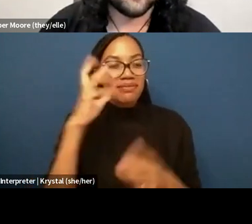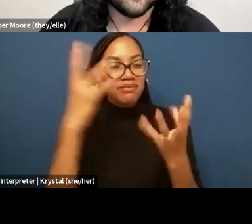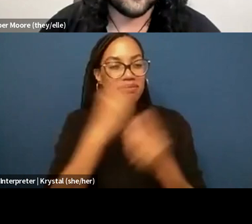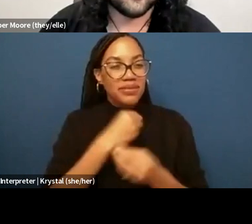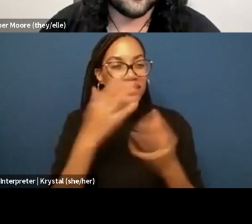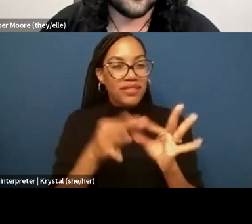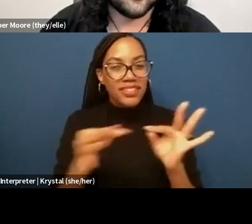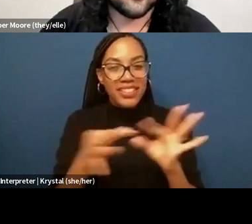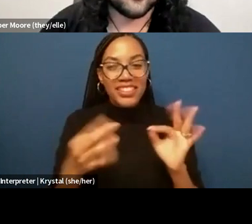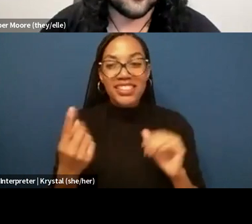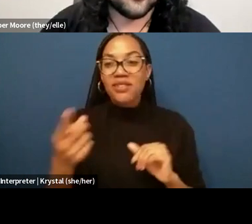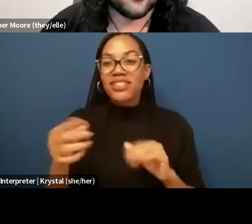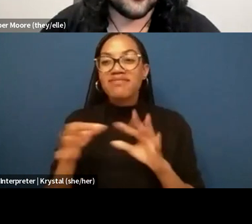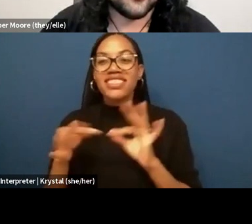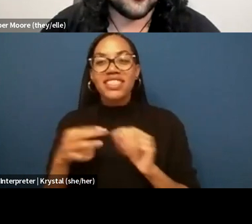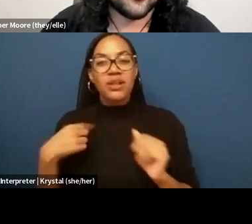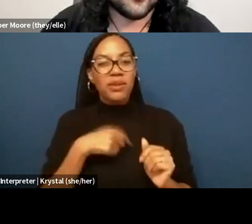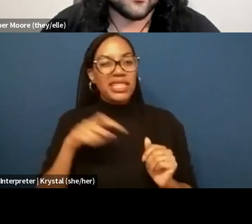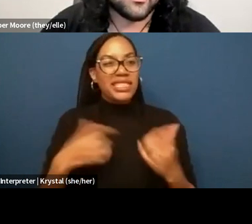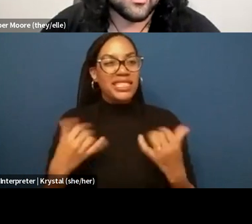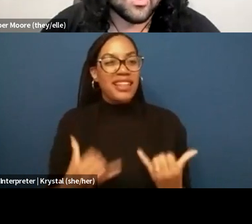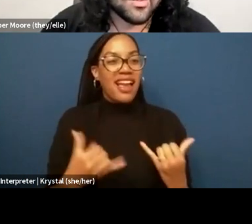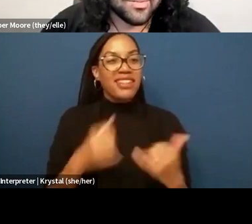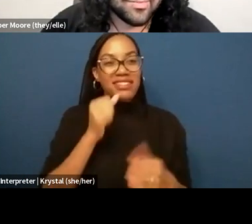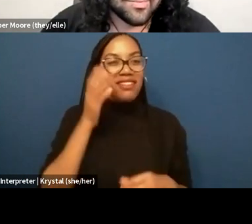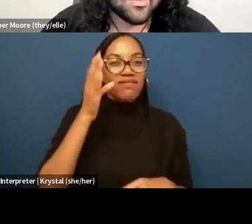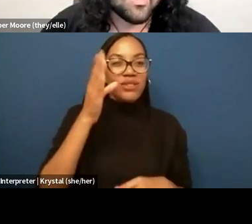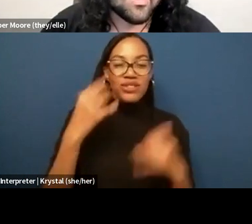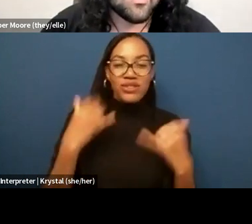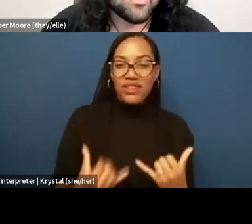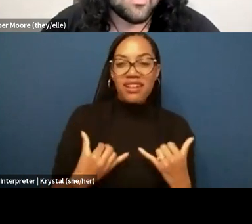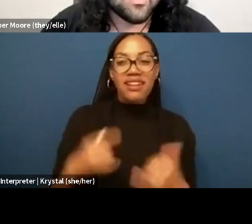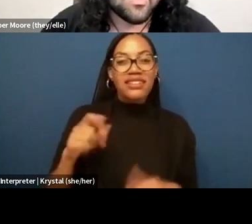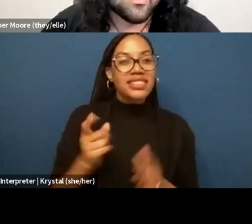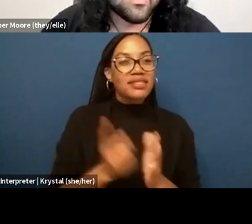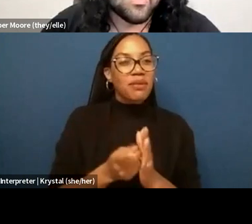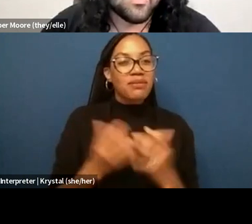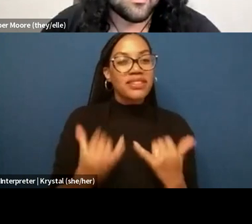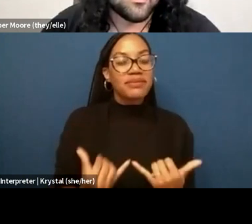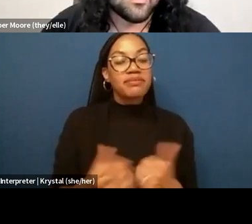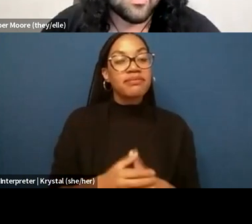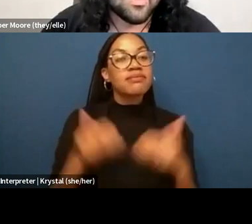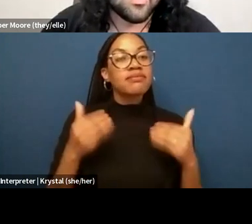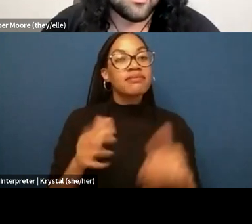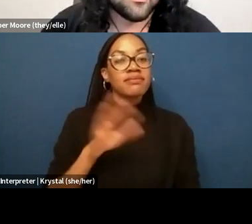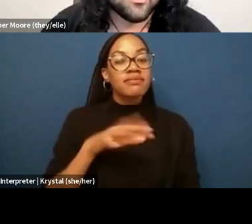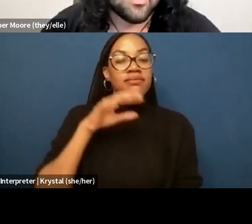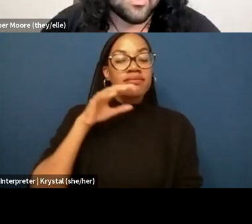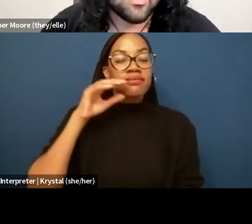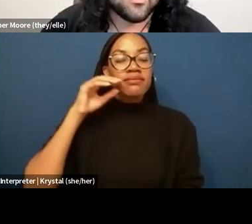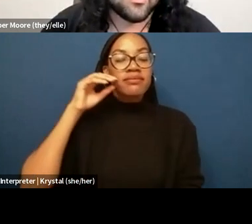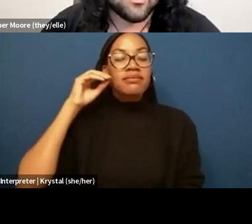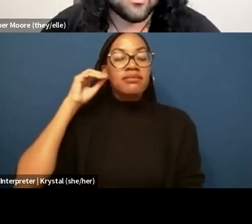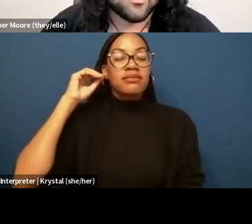said, needed now, not in the future, right? Are needed right now in this moment. If we can breathe those visions in and out.